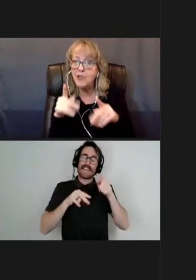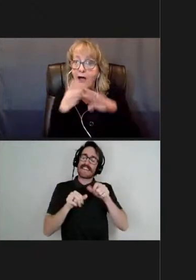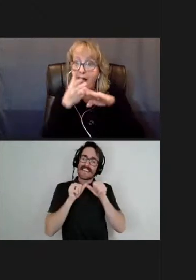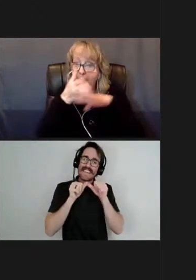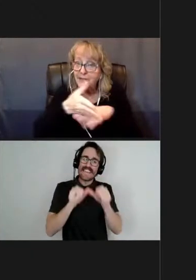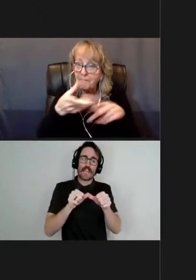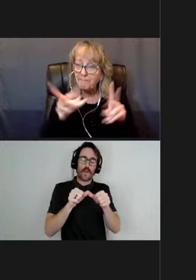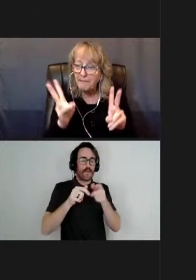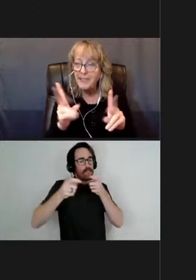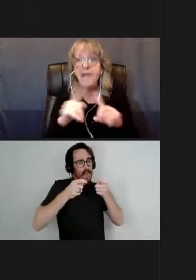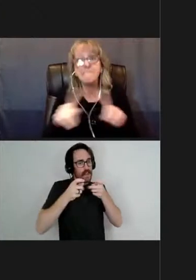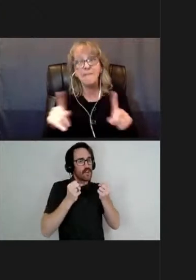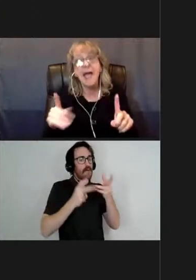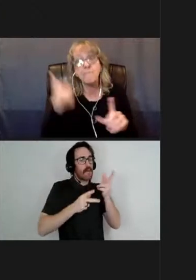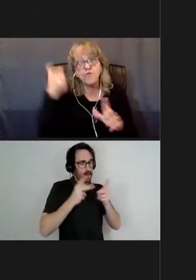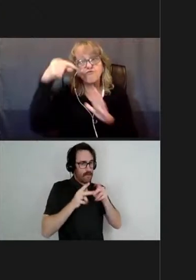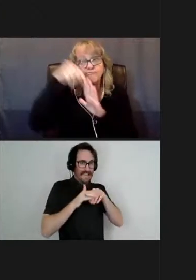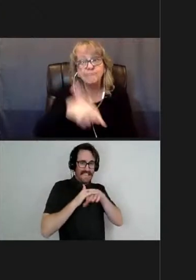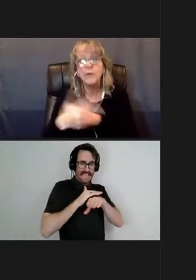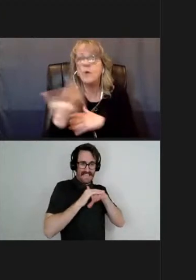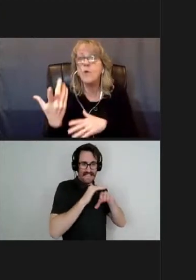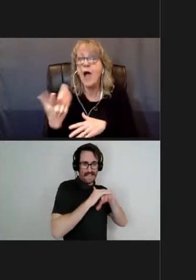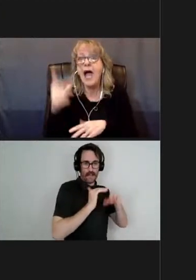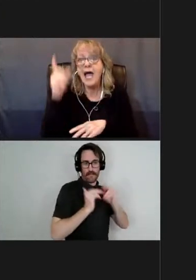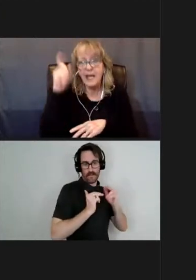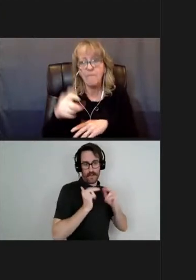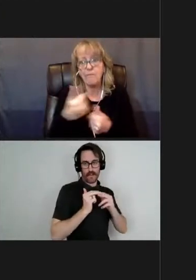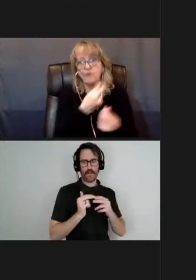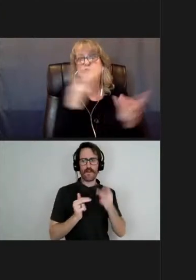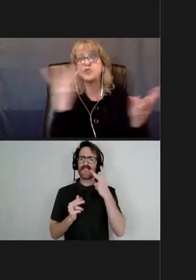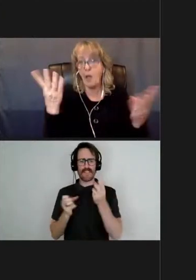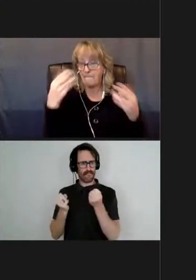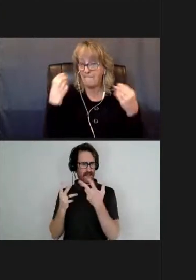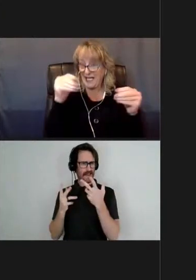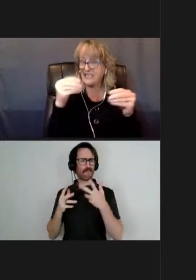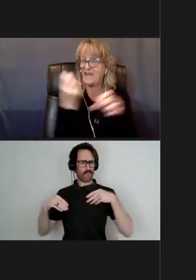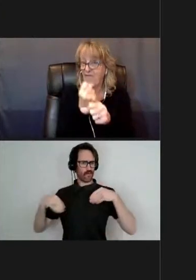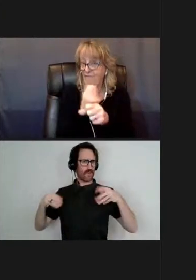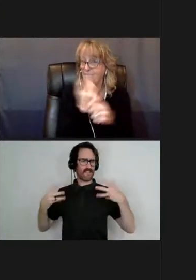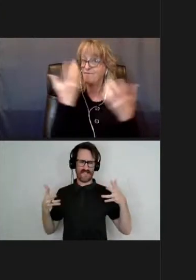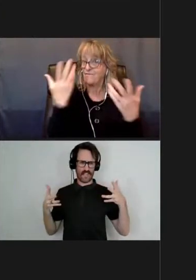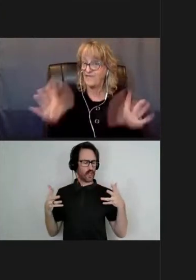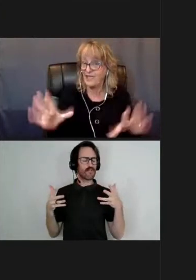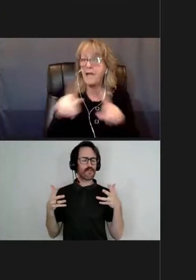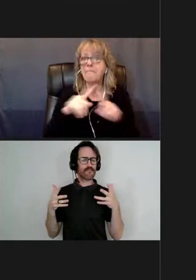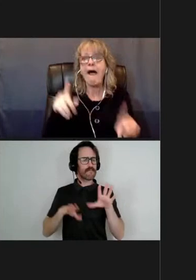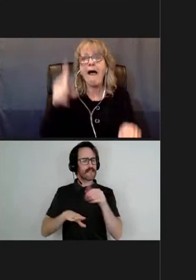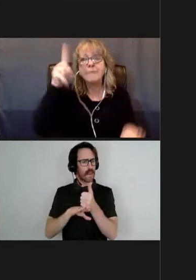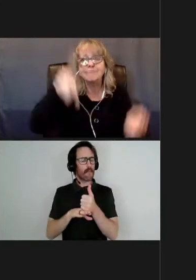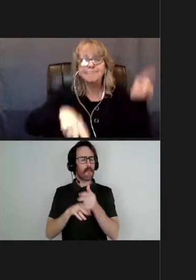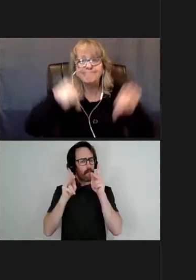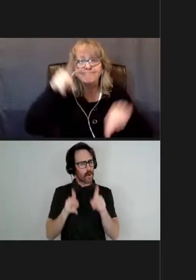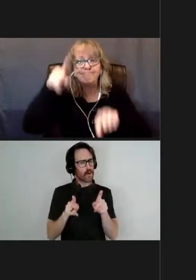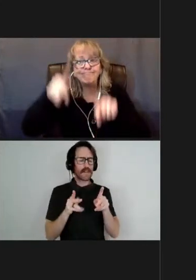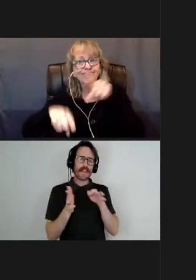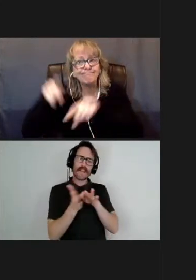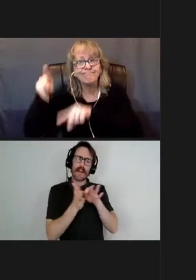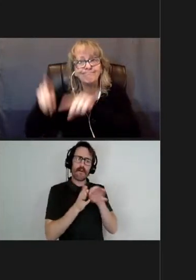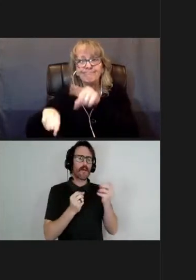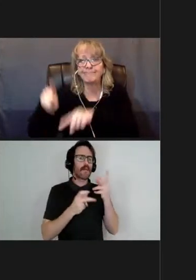mean, many stores have done this, but it's variable. And so want that stores that still remain